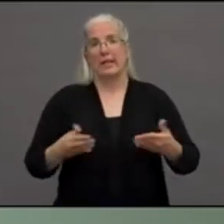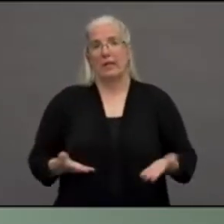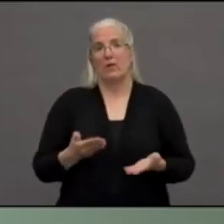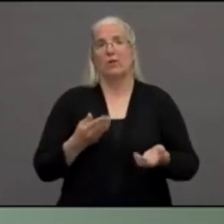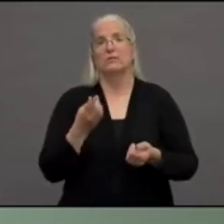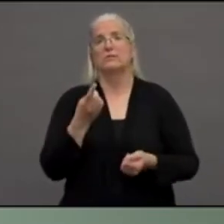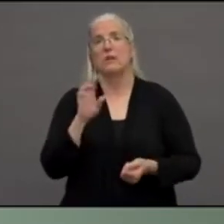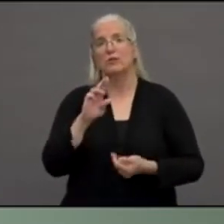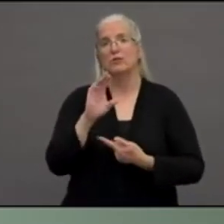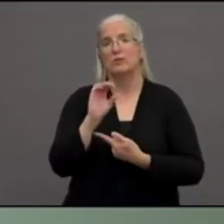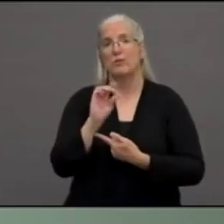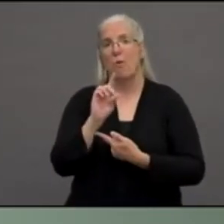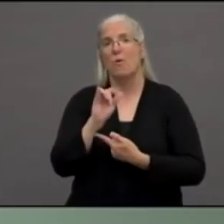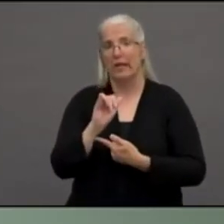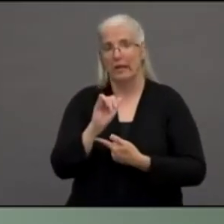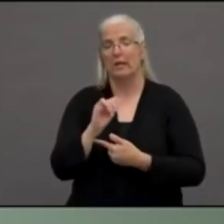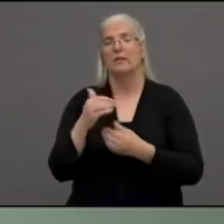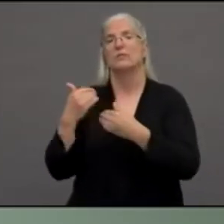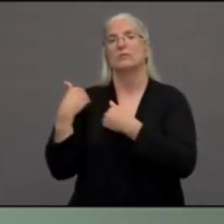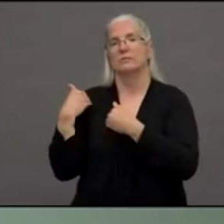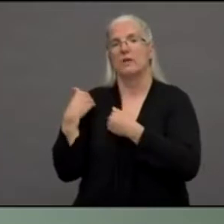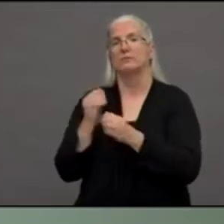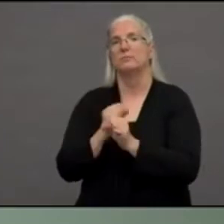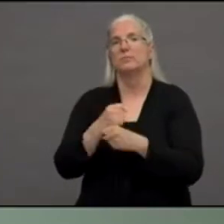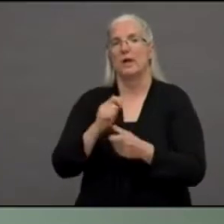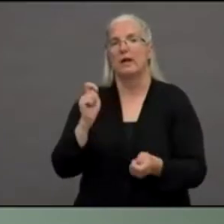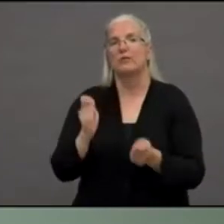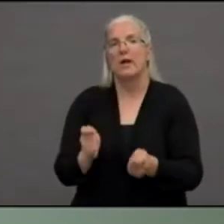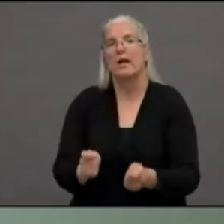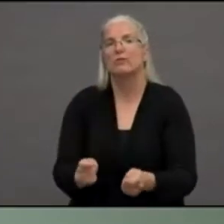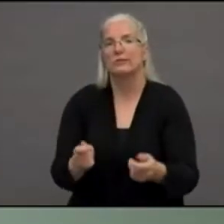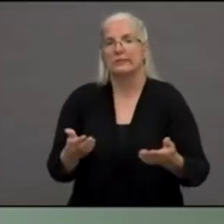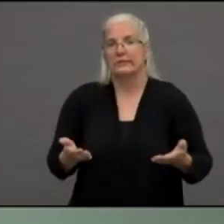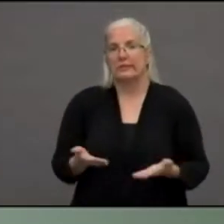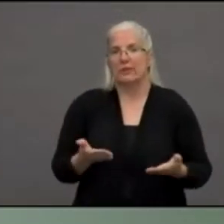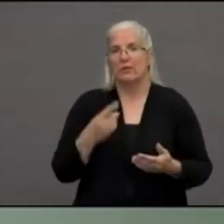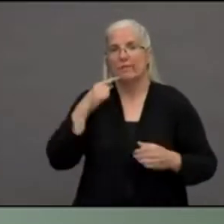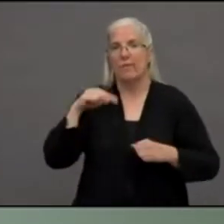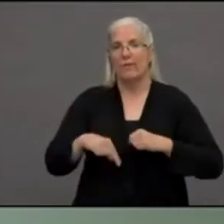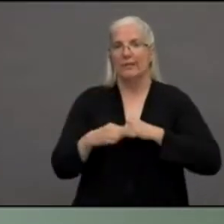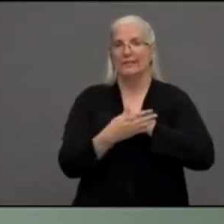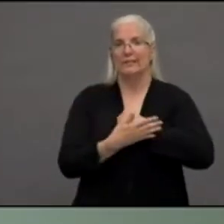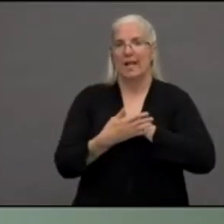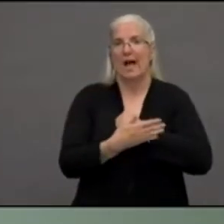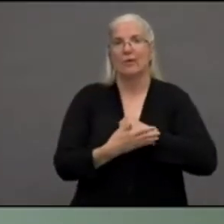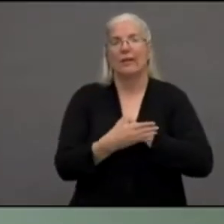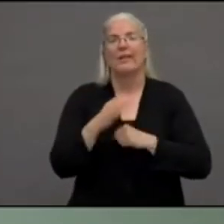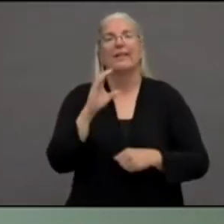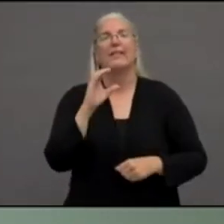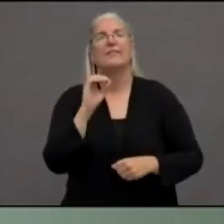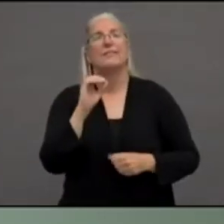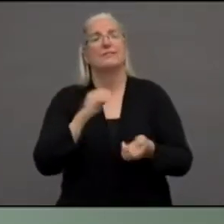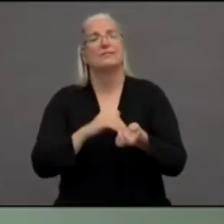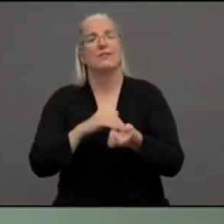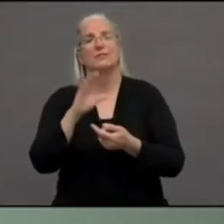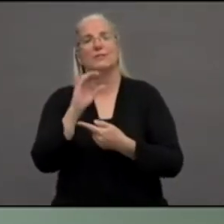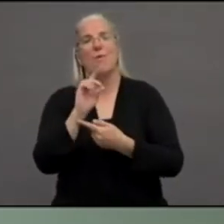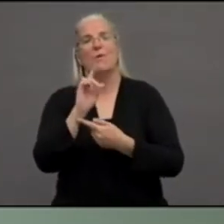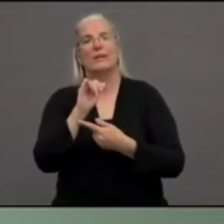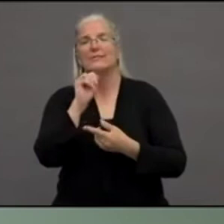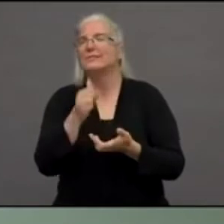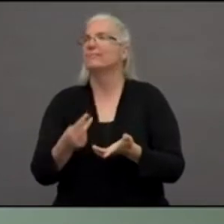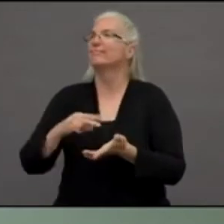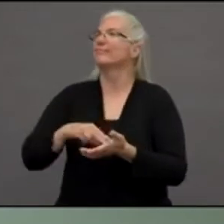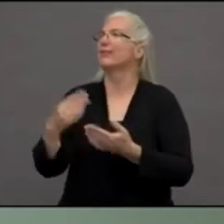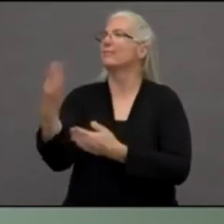is not the case as well. Dr. Cody does not wake up in the morning and say bye to her family and comes to